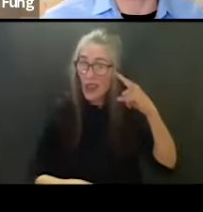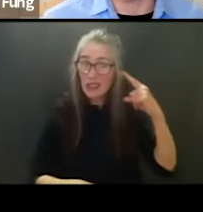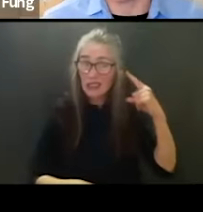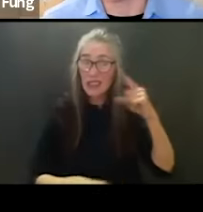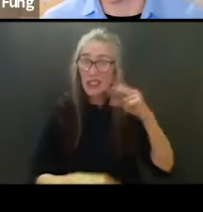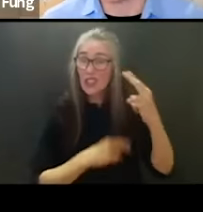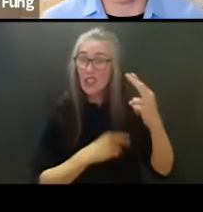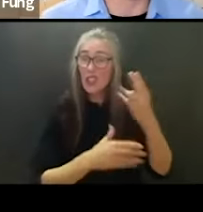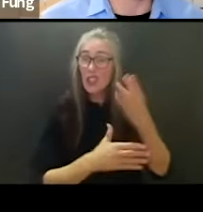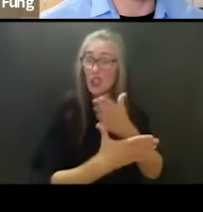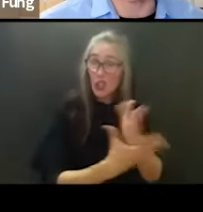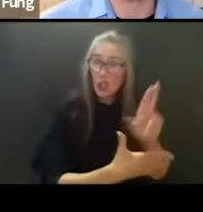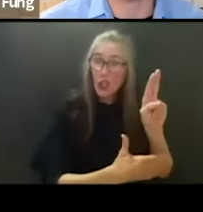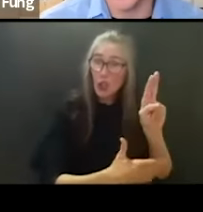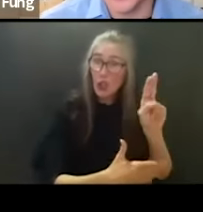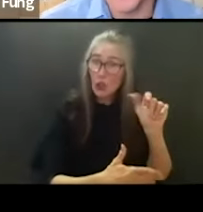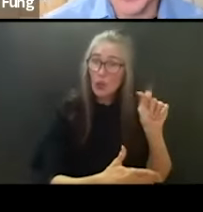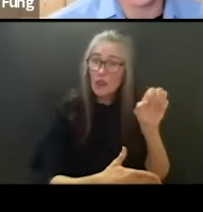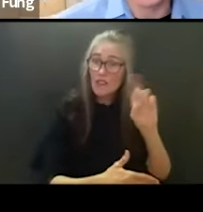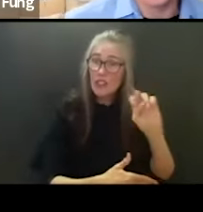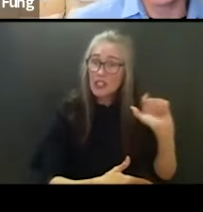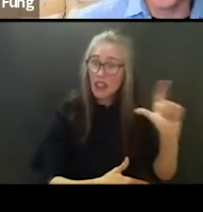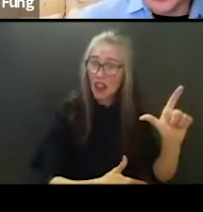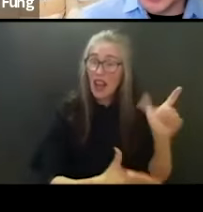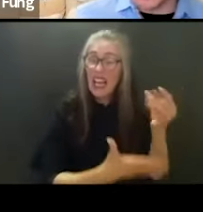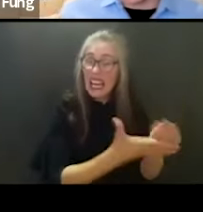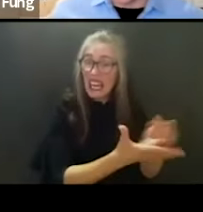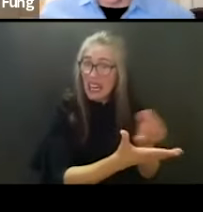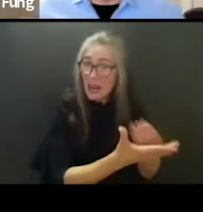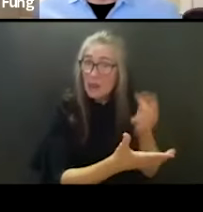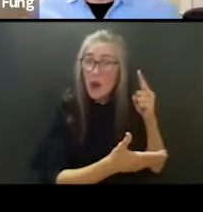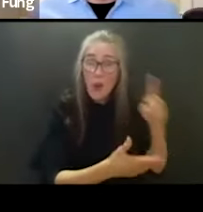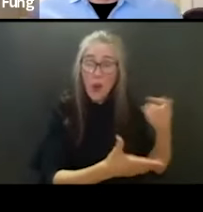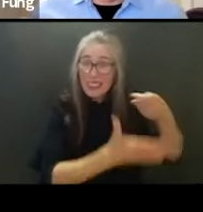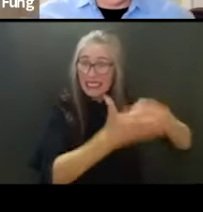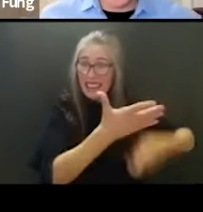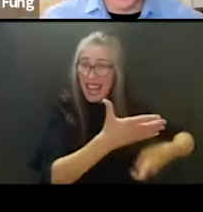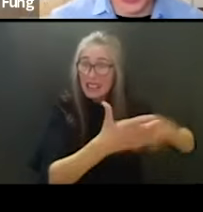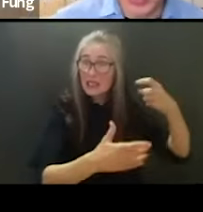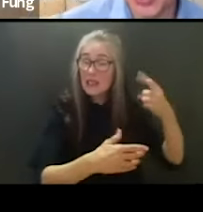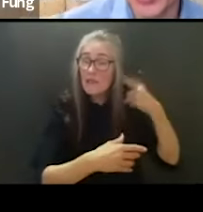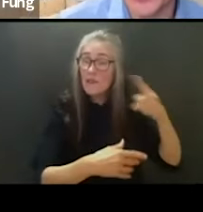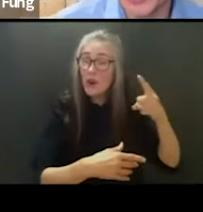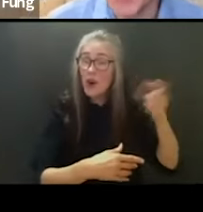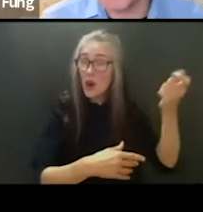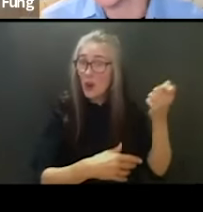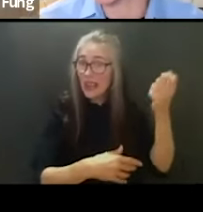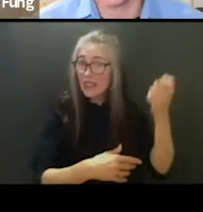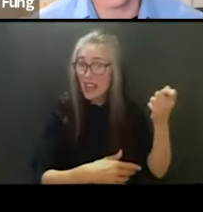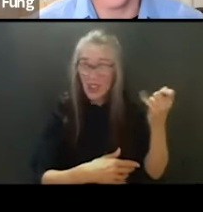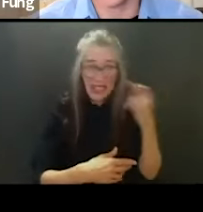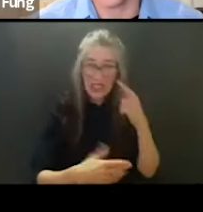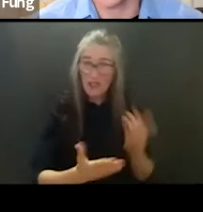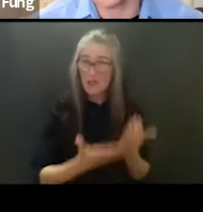universal basic income or a 2% wealth tax, if you had taken those ideas into the West Wing of the Obama